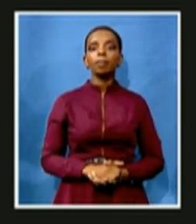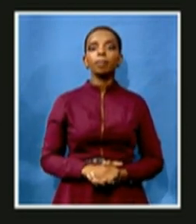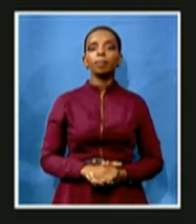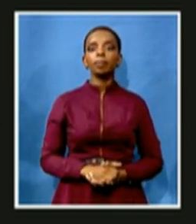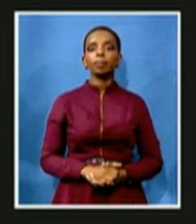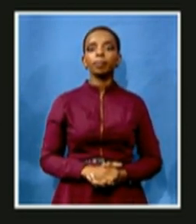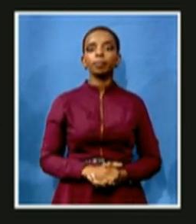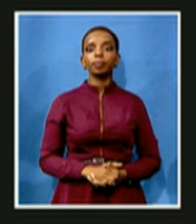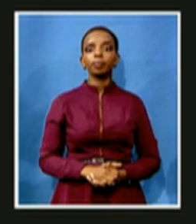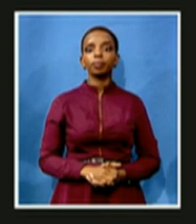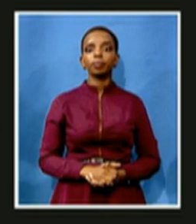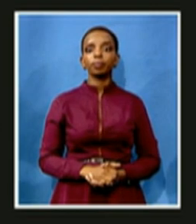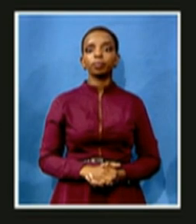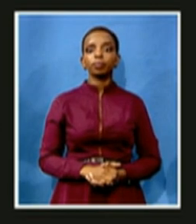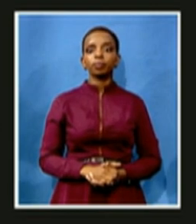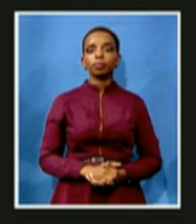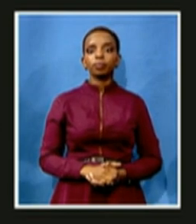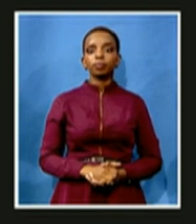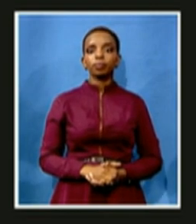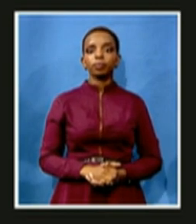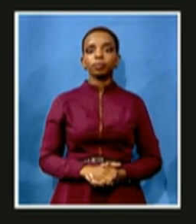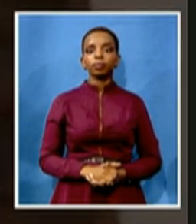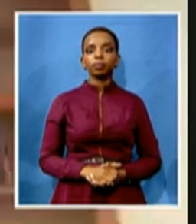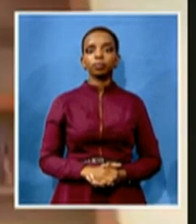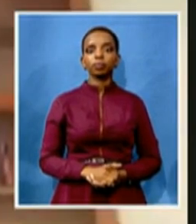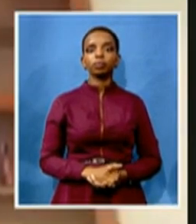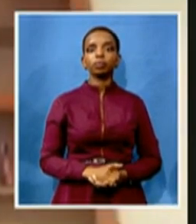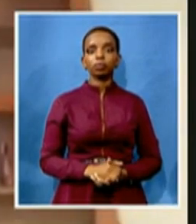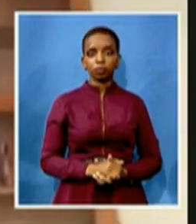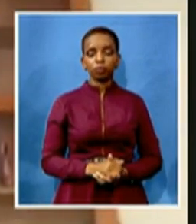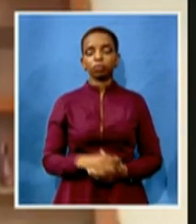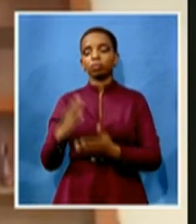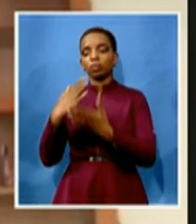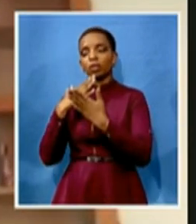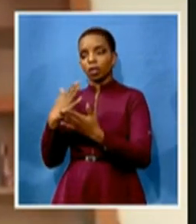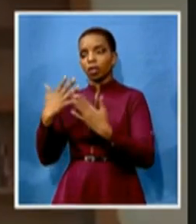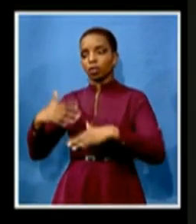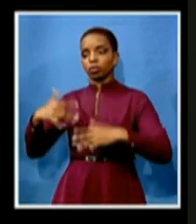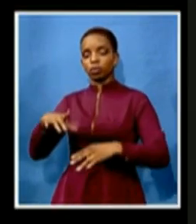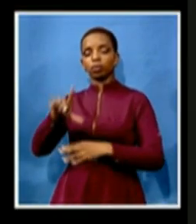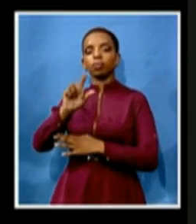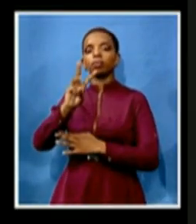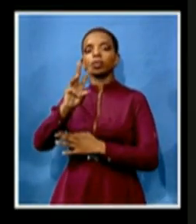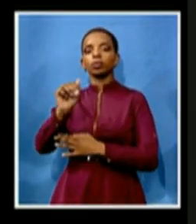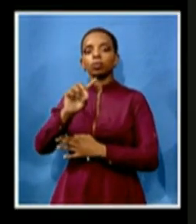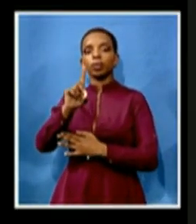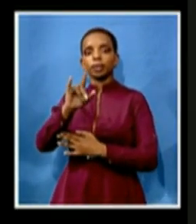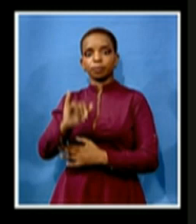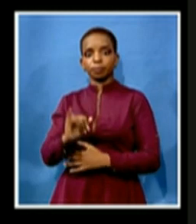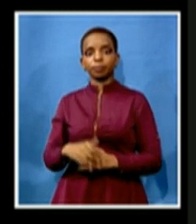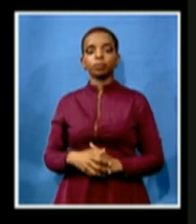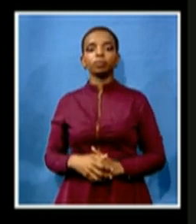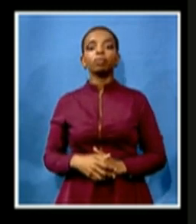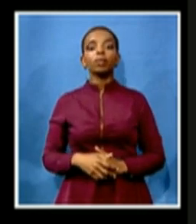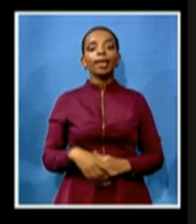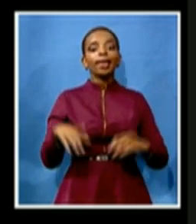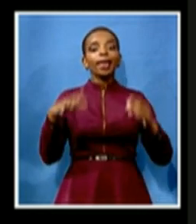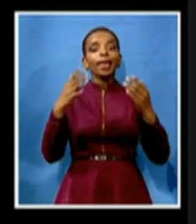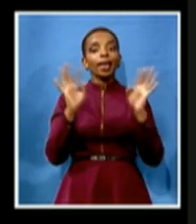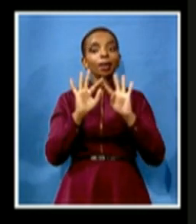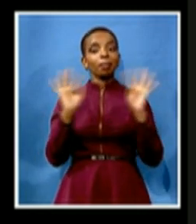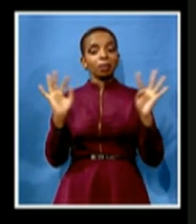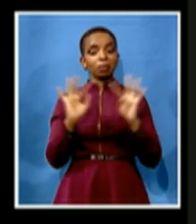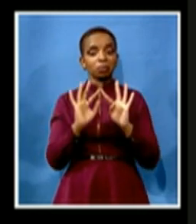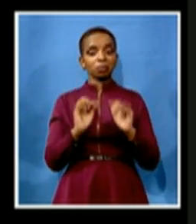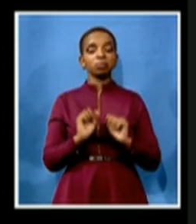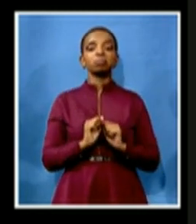Thank you very much, Lwazi, and thanks to Anban. Thanks to all the panelists. This has been very interesting. And certainly I